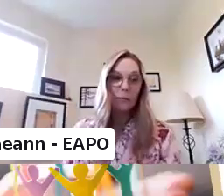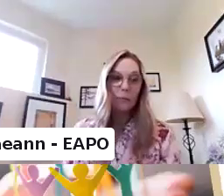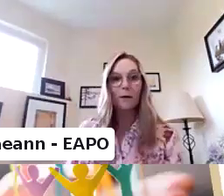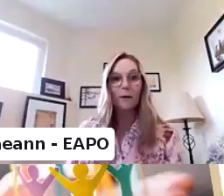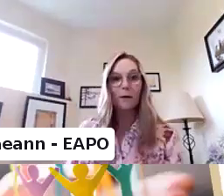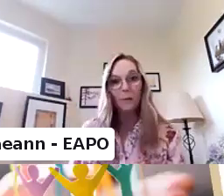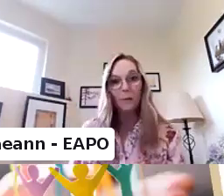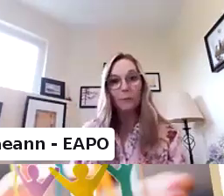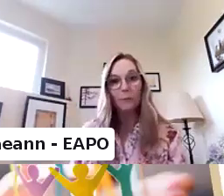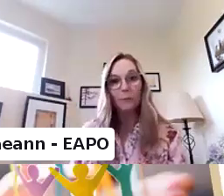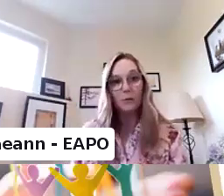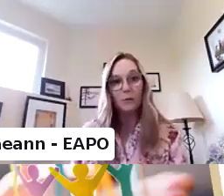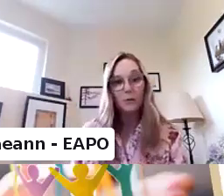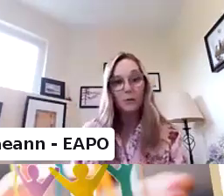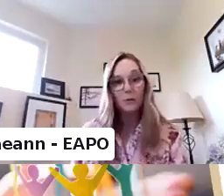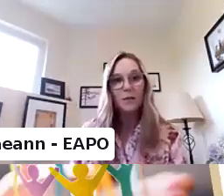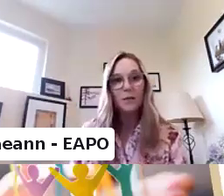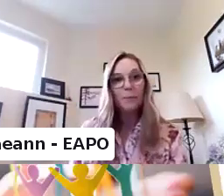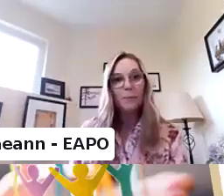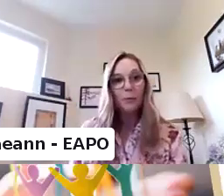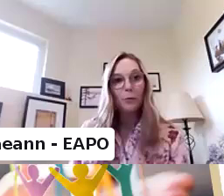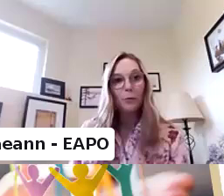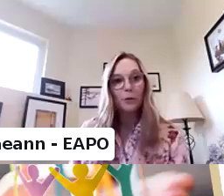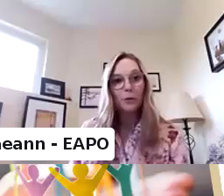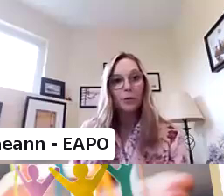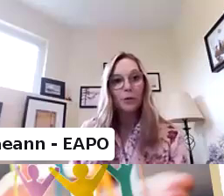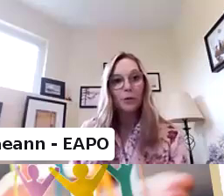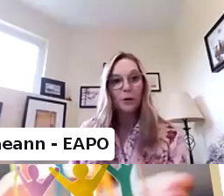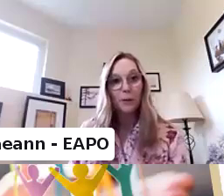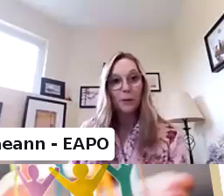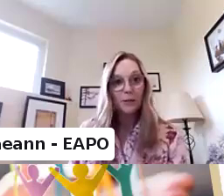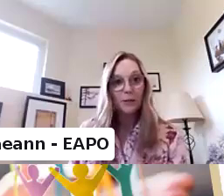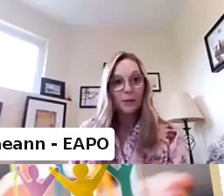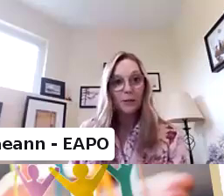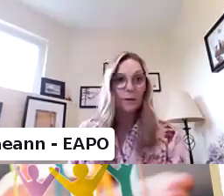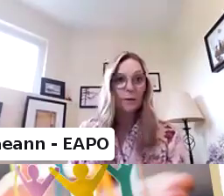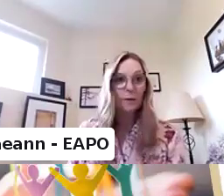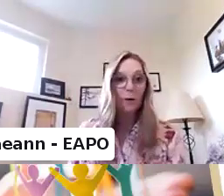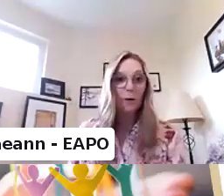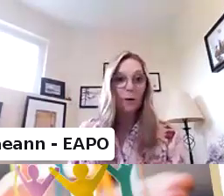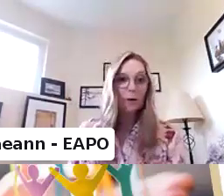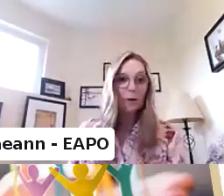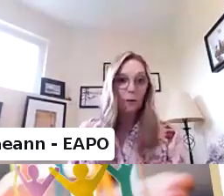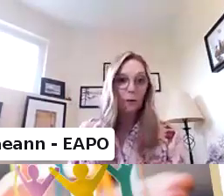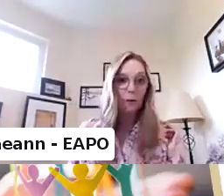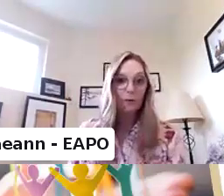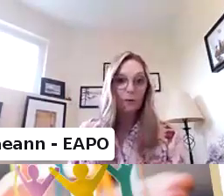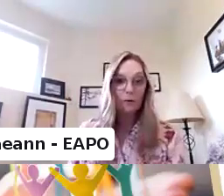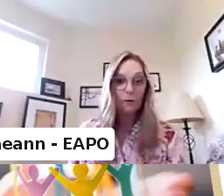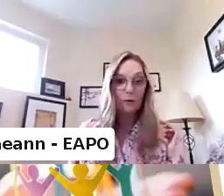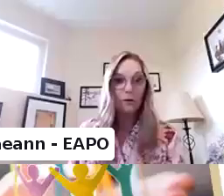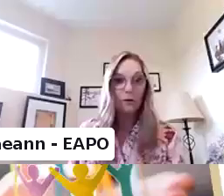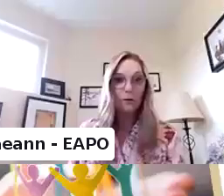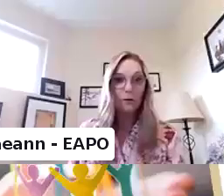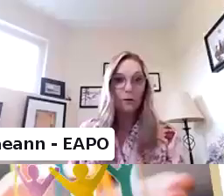people maybe dealing with some personal circumstances. We would encourage you to reach out to us either online or